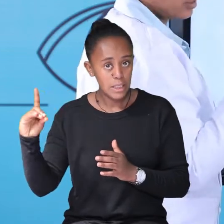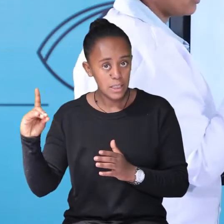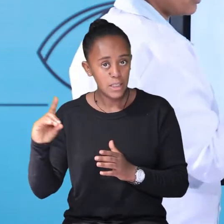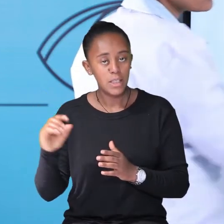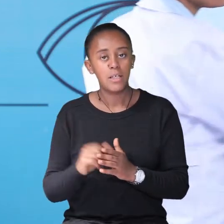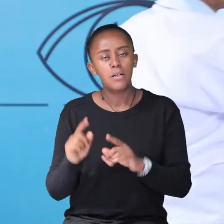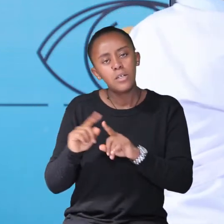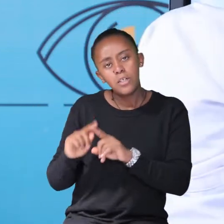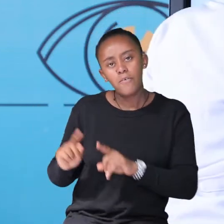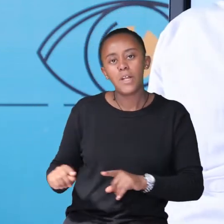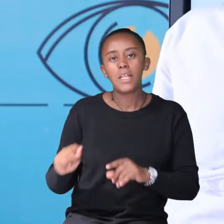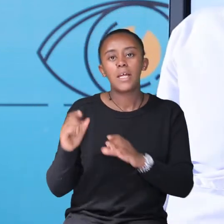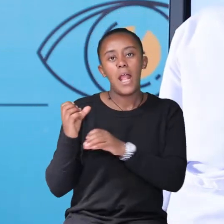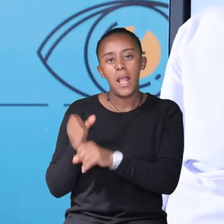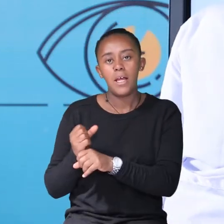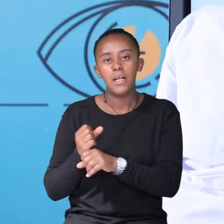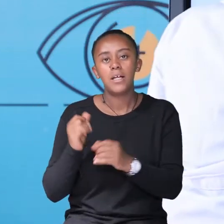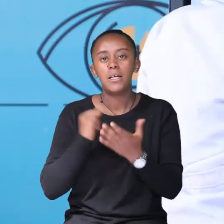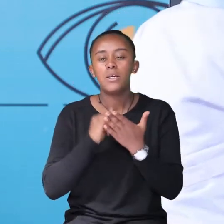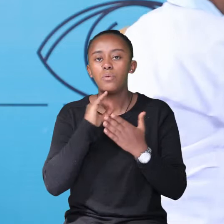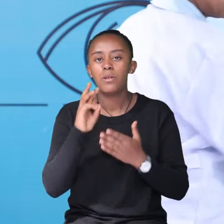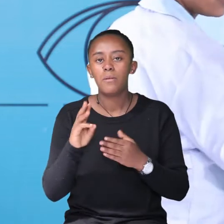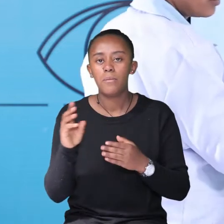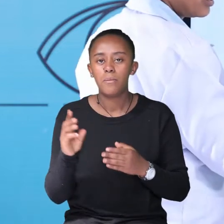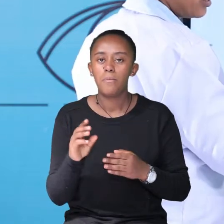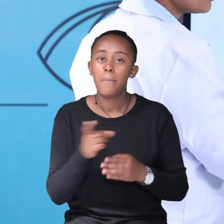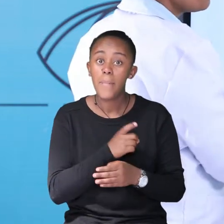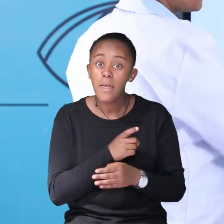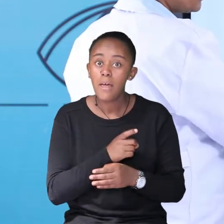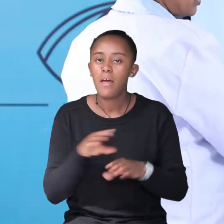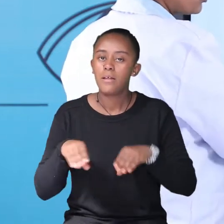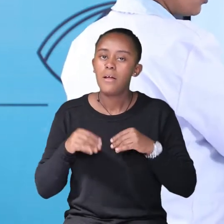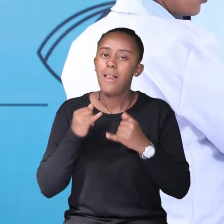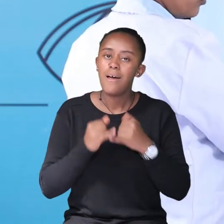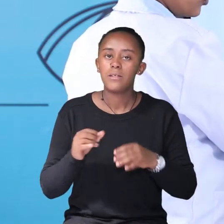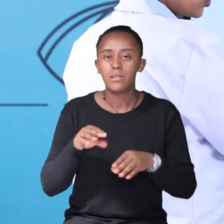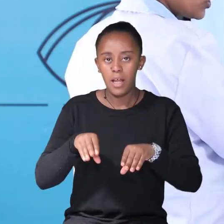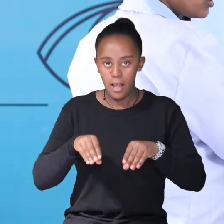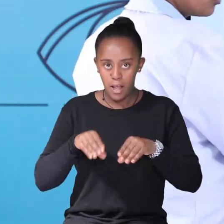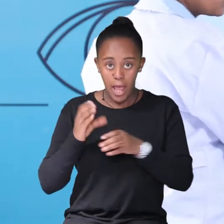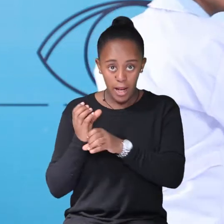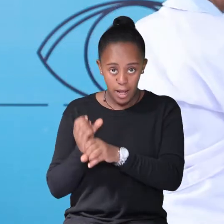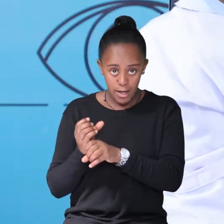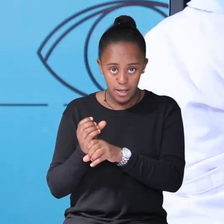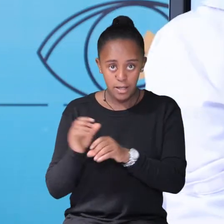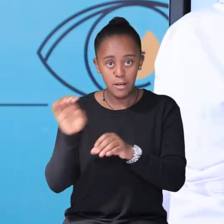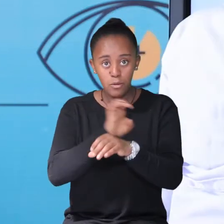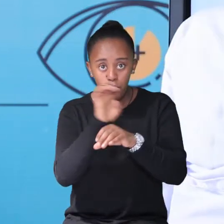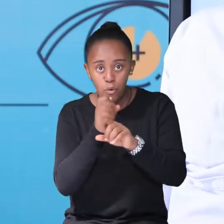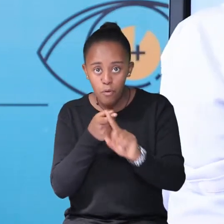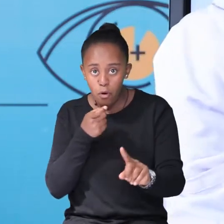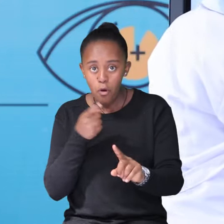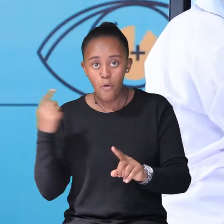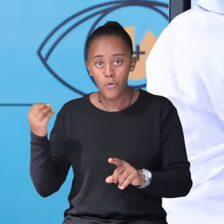different carriers and it will be accepted by the last carrier. The electron from photosystem 2 accepted